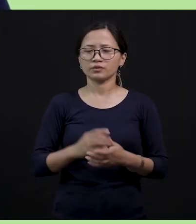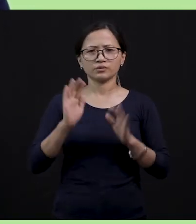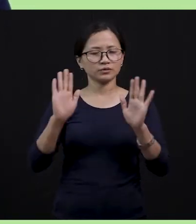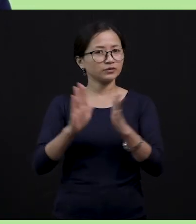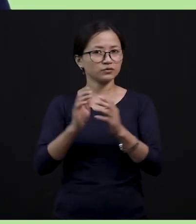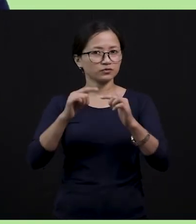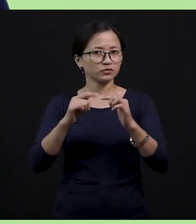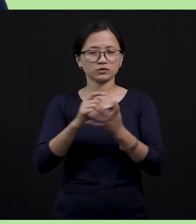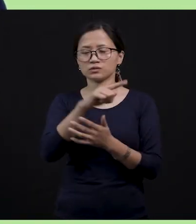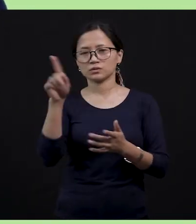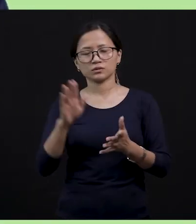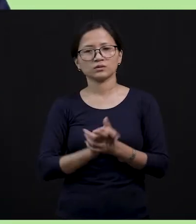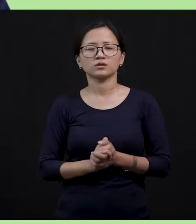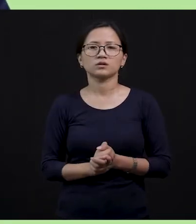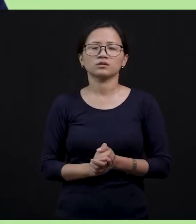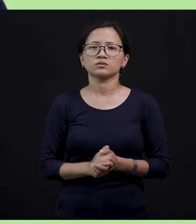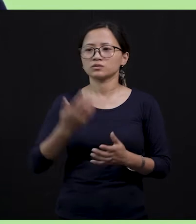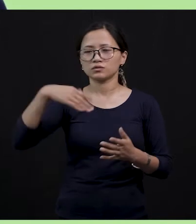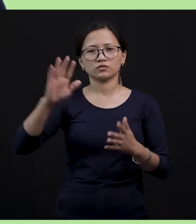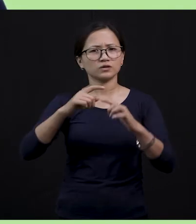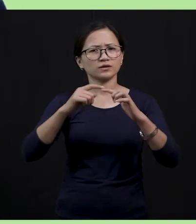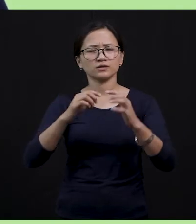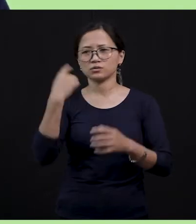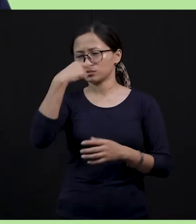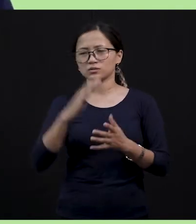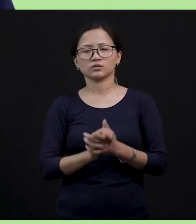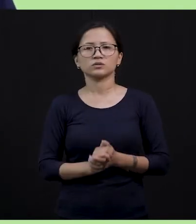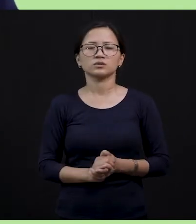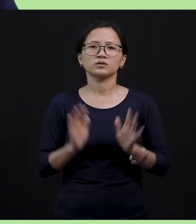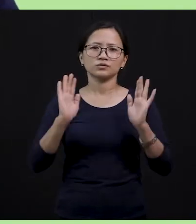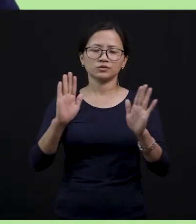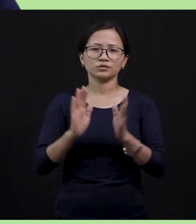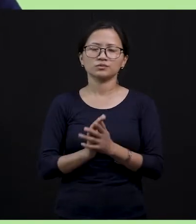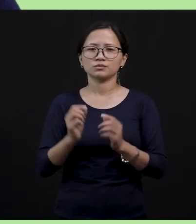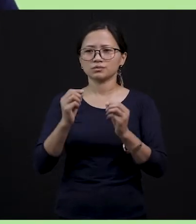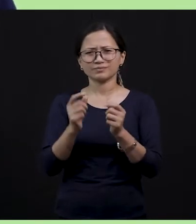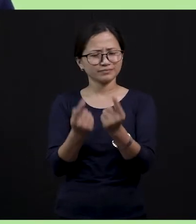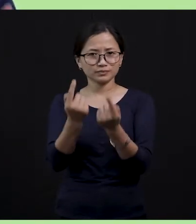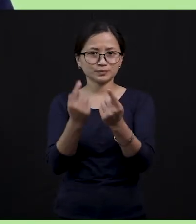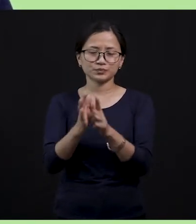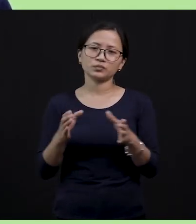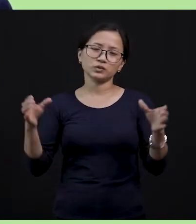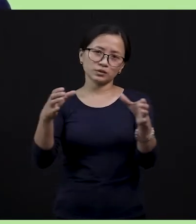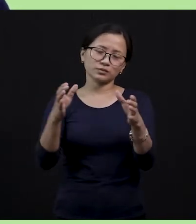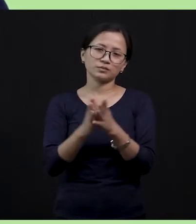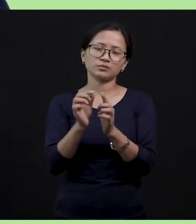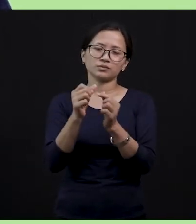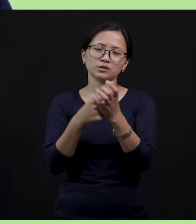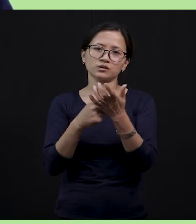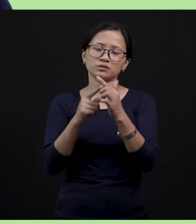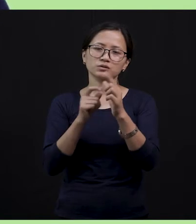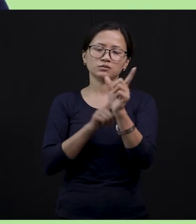voting rights. You have the voting rights, you go for the elections. Who do you elect? You have to have somebody from the political party. There is no winner. There